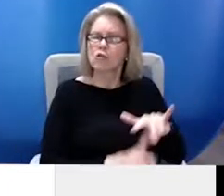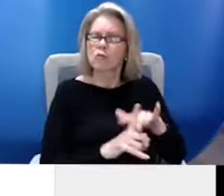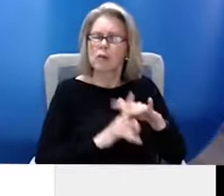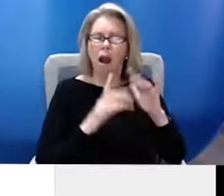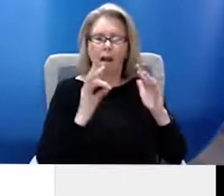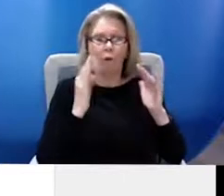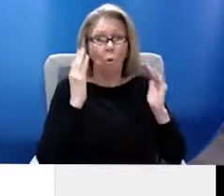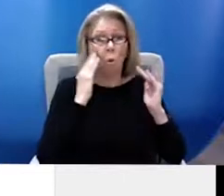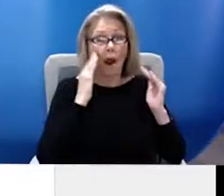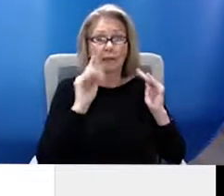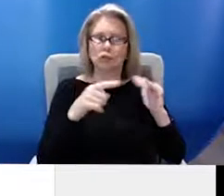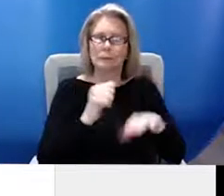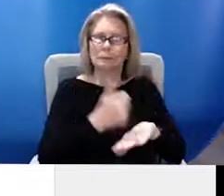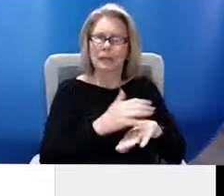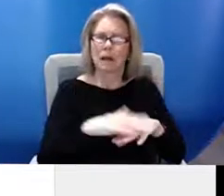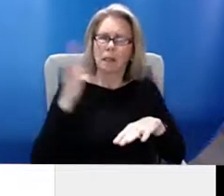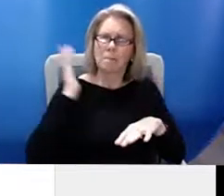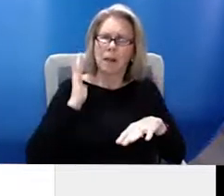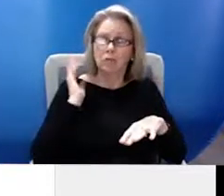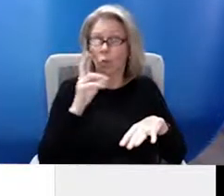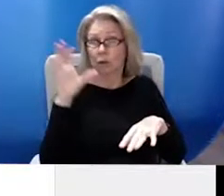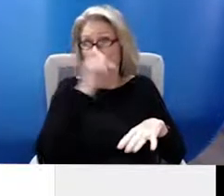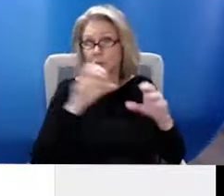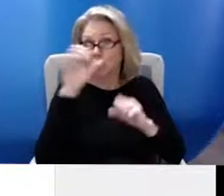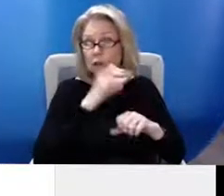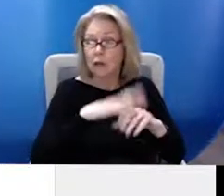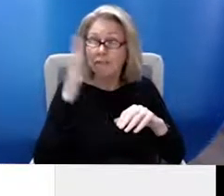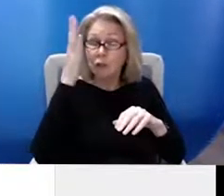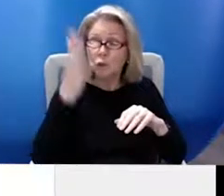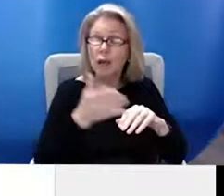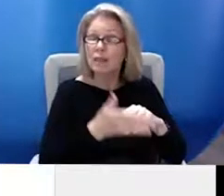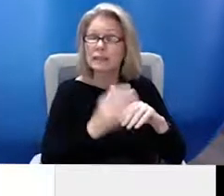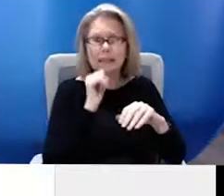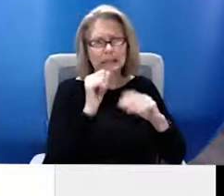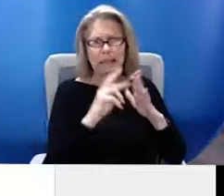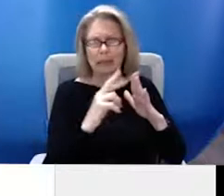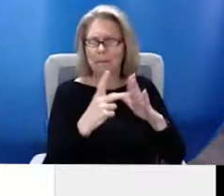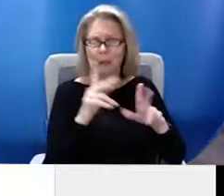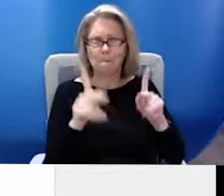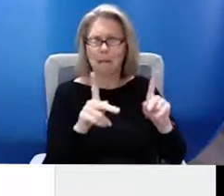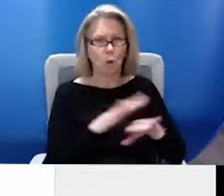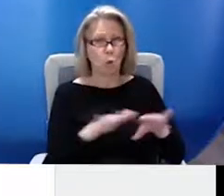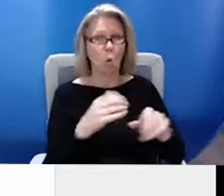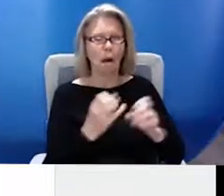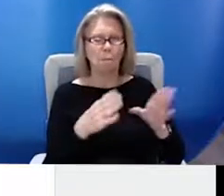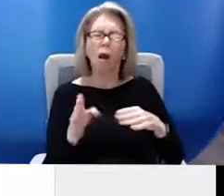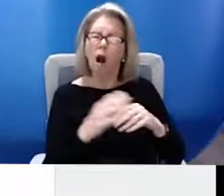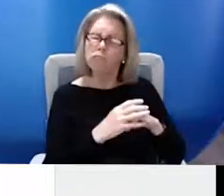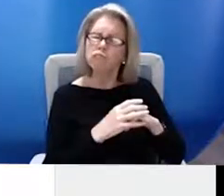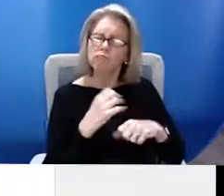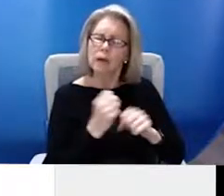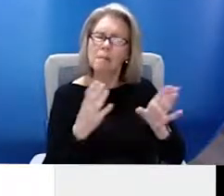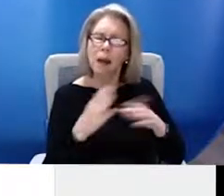for action on the awareness of the past or the assumptions of the future. This, however, does not mean that people do